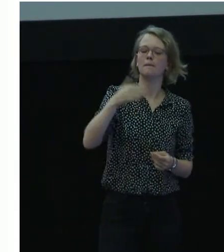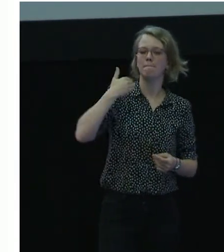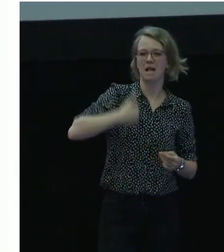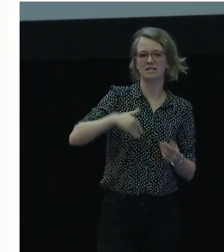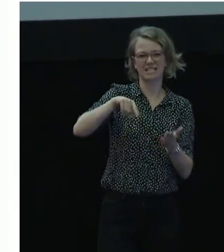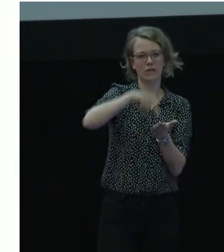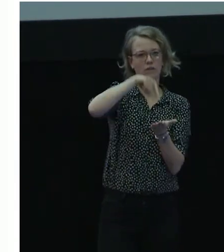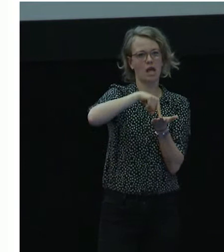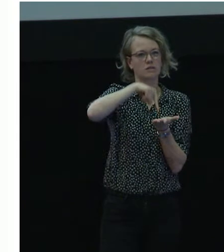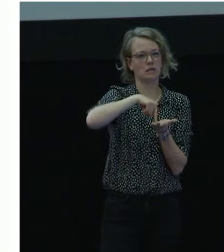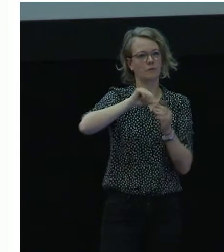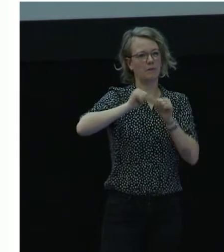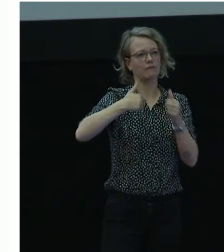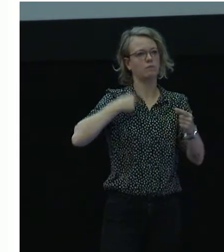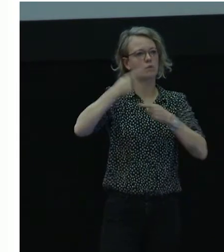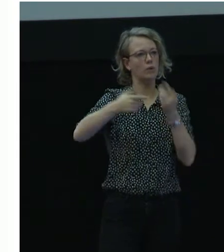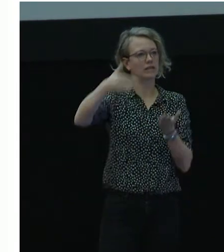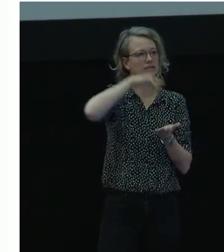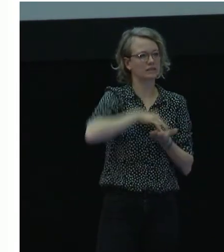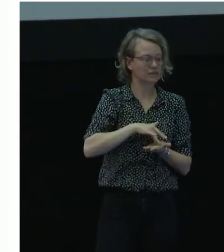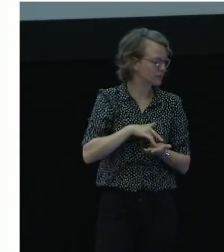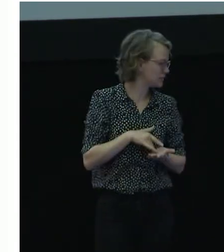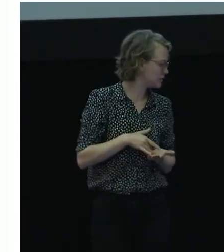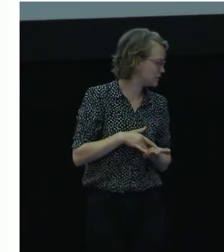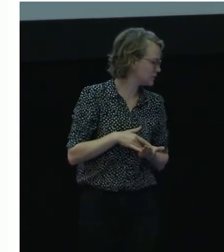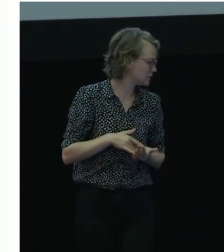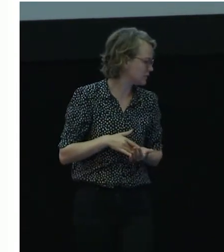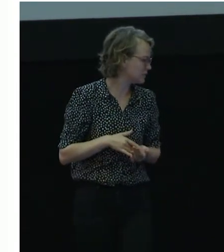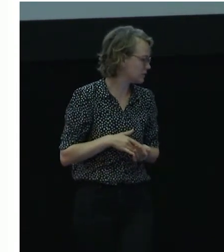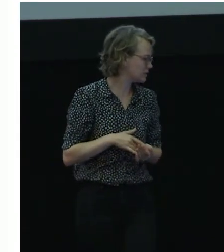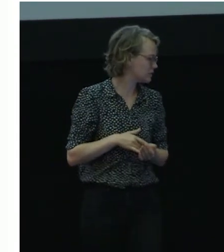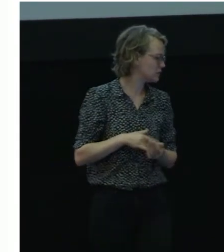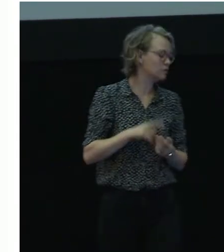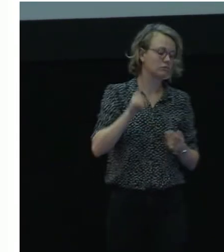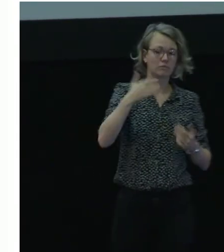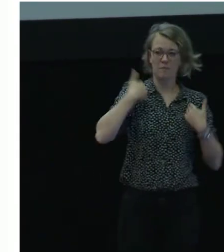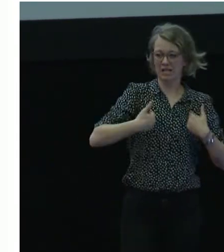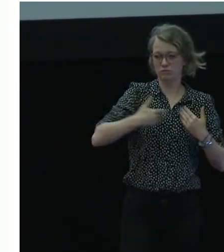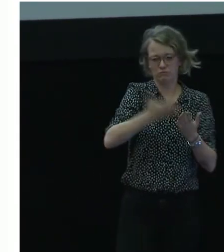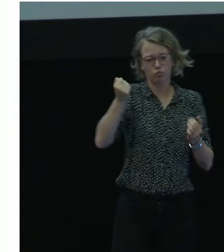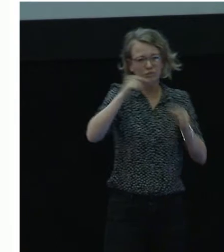So, inclusive design puts people in the center from the start of the process.